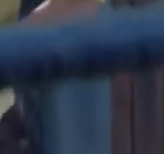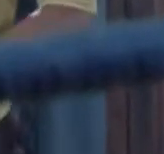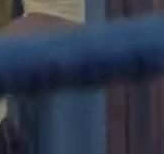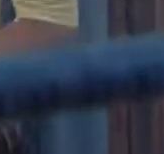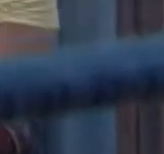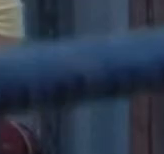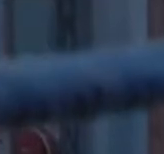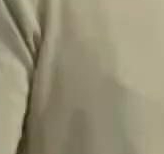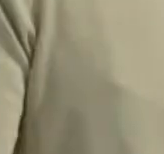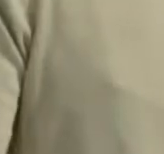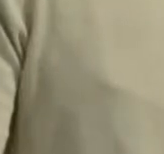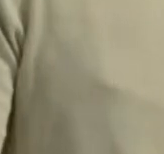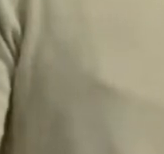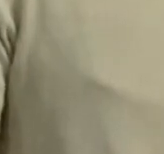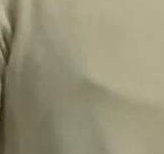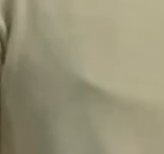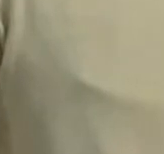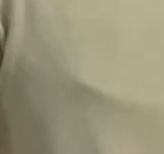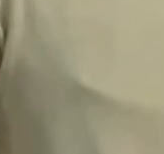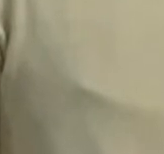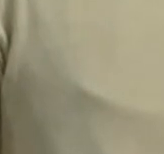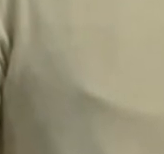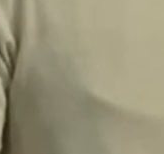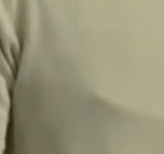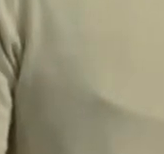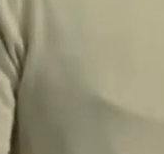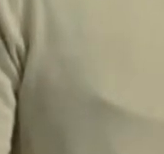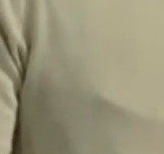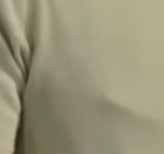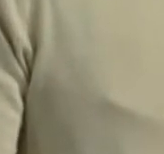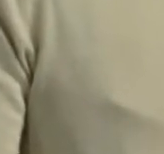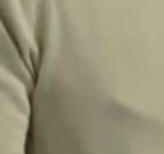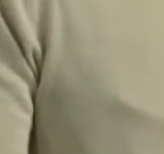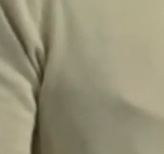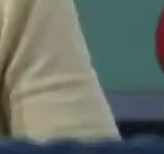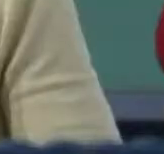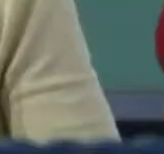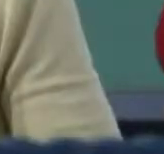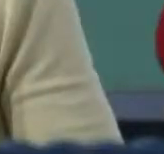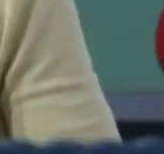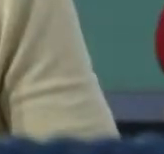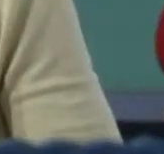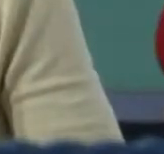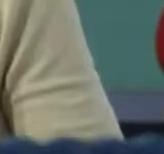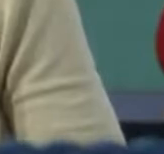If you have a moment, I'd like to speak with you in my office. Yeah, nikimaliza sintakam.